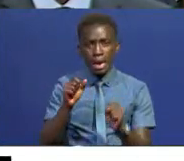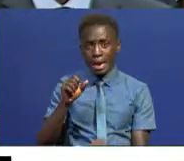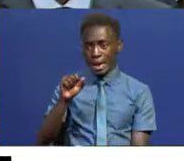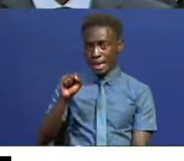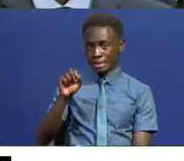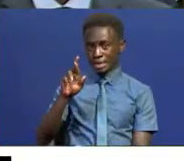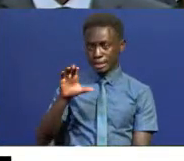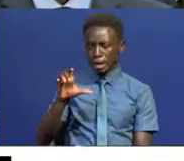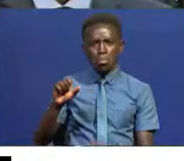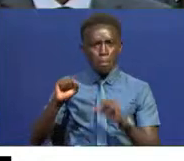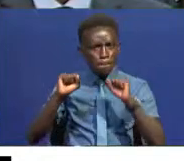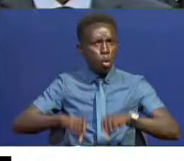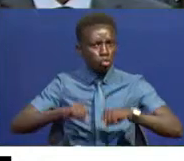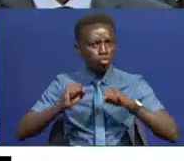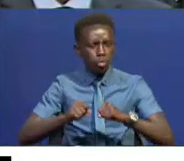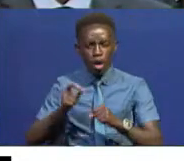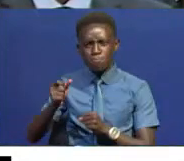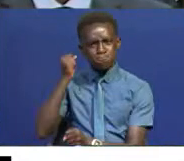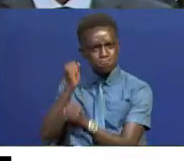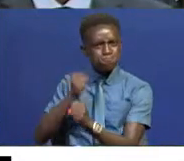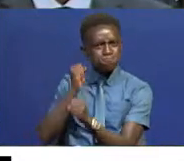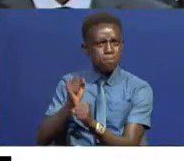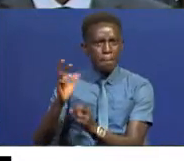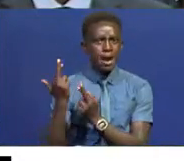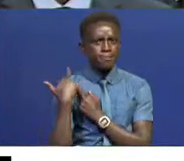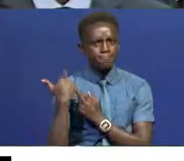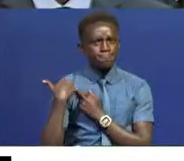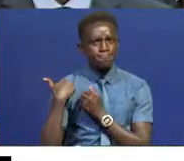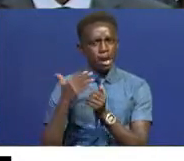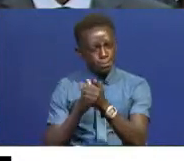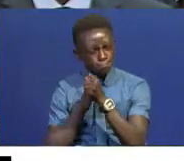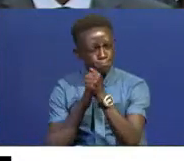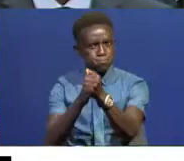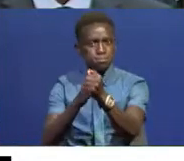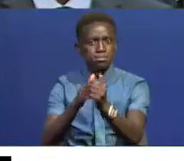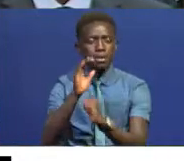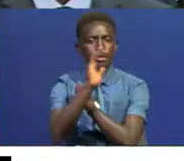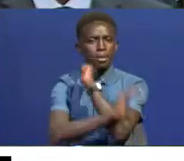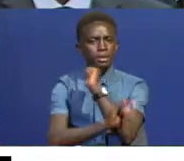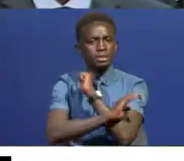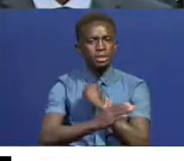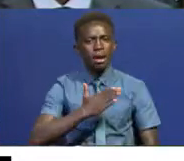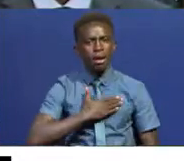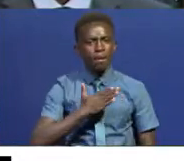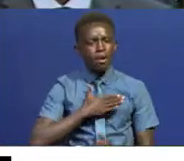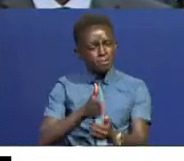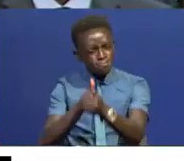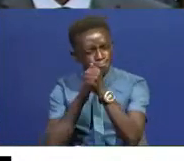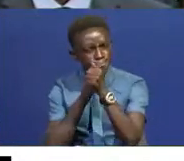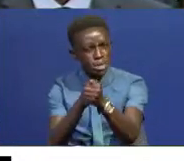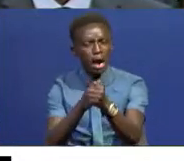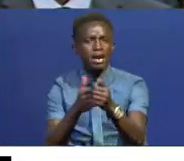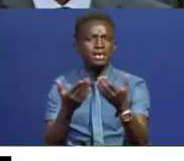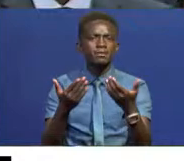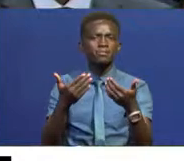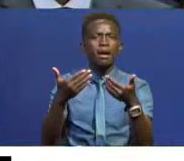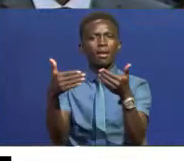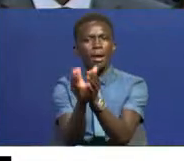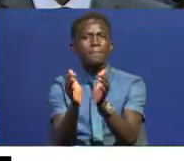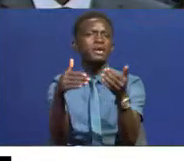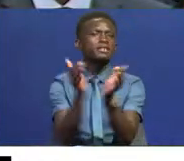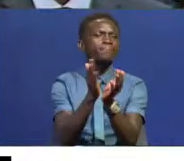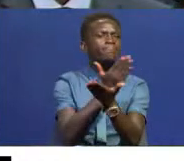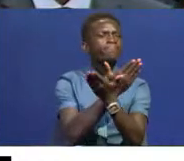attend to their mandate and to guide the country and to guide entities on matters, salaries, and